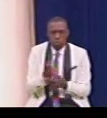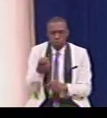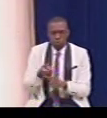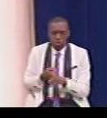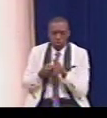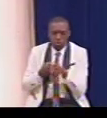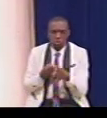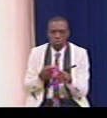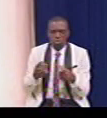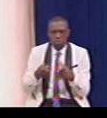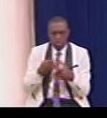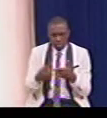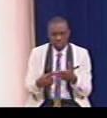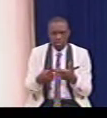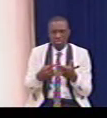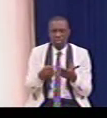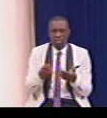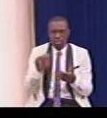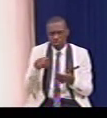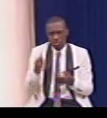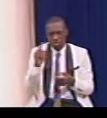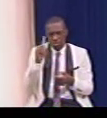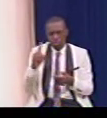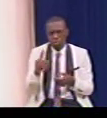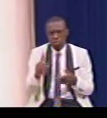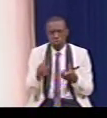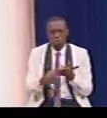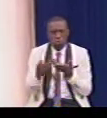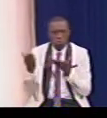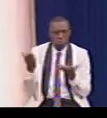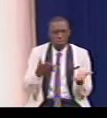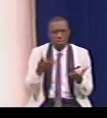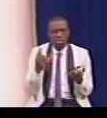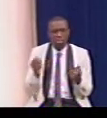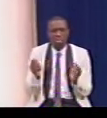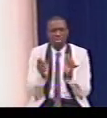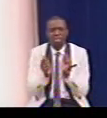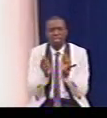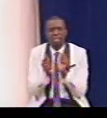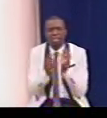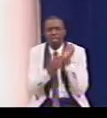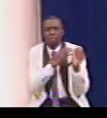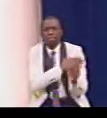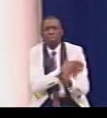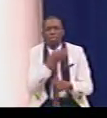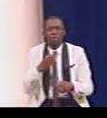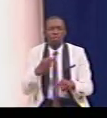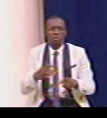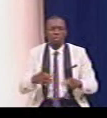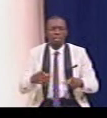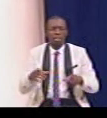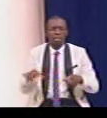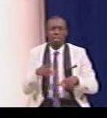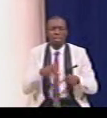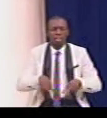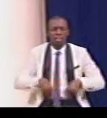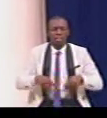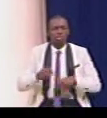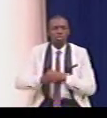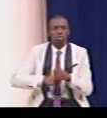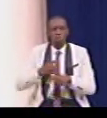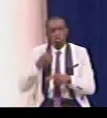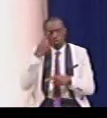the Salvation perfect through suffering for both he that Sanctified and they who are Sanctified